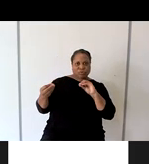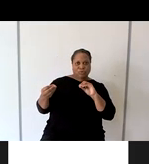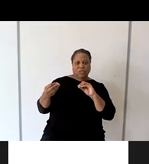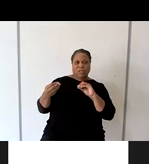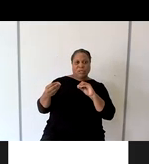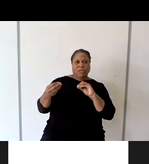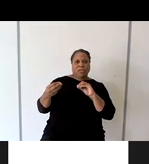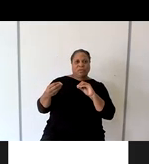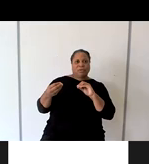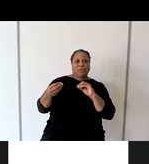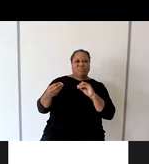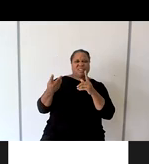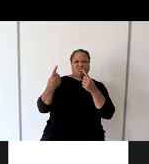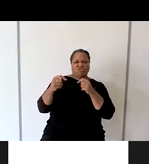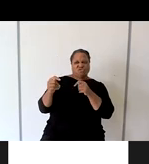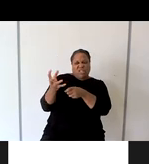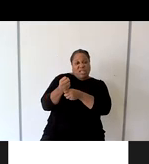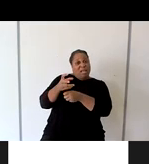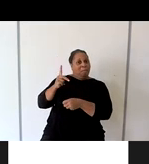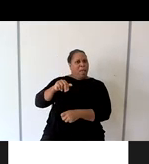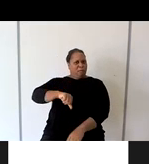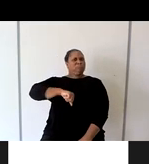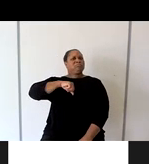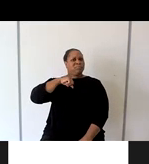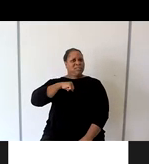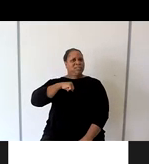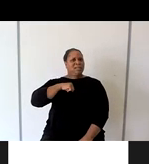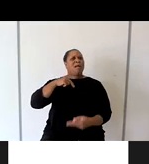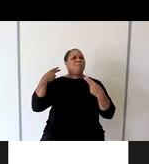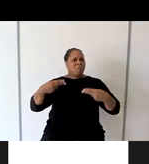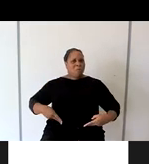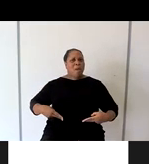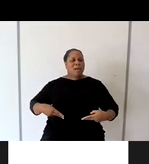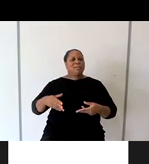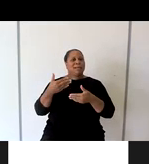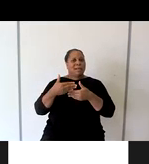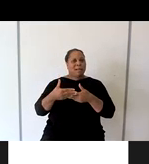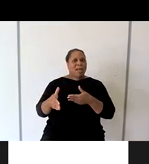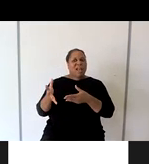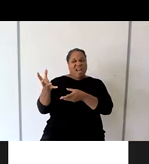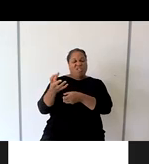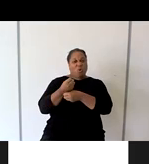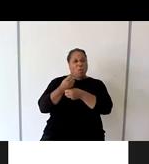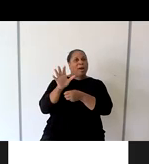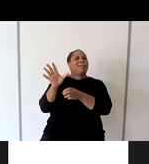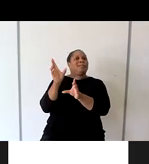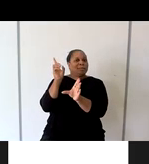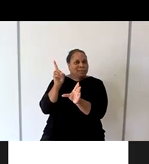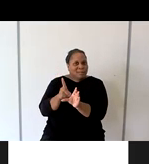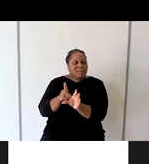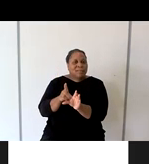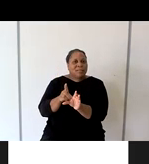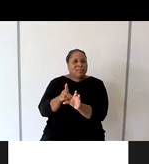disability tries to gain back some dignity and humanity after acquiring their disability. And when